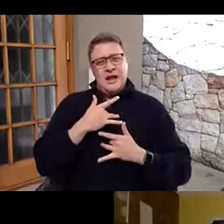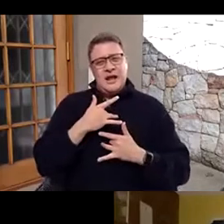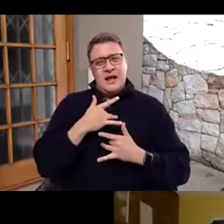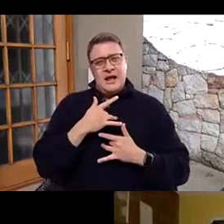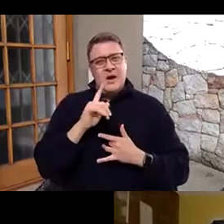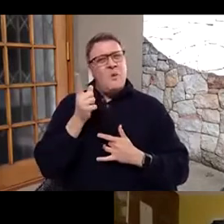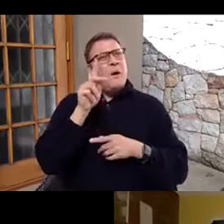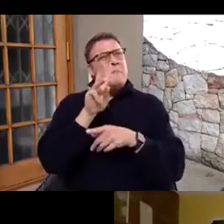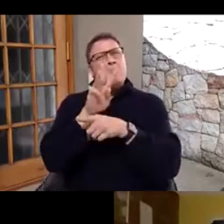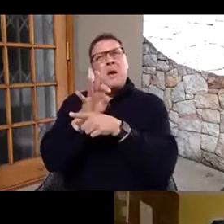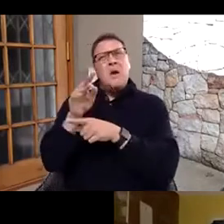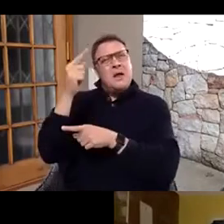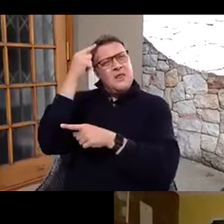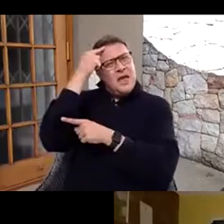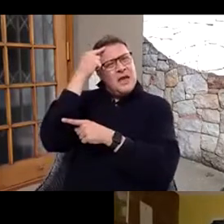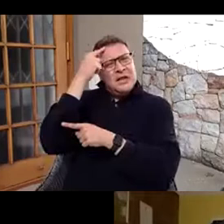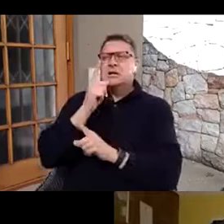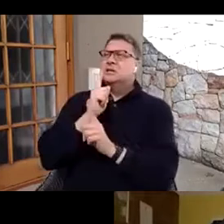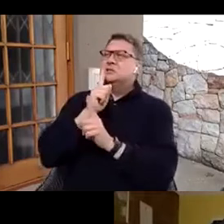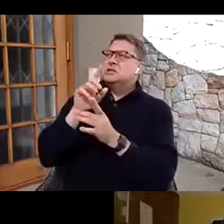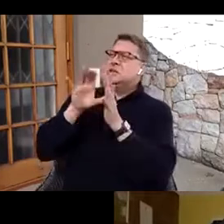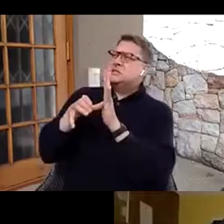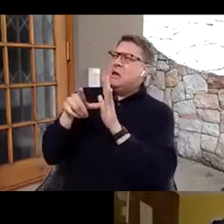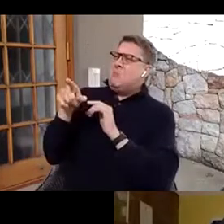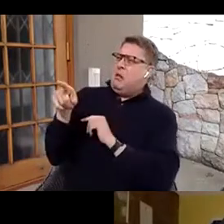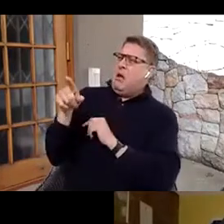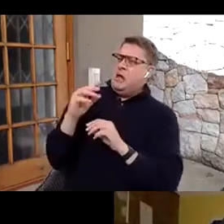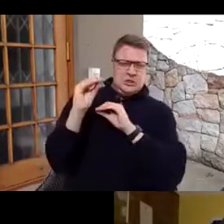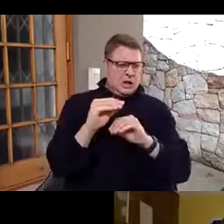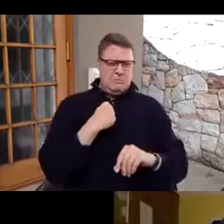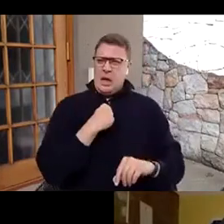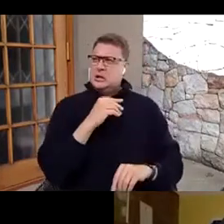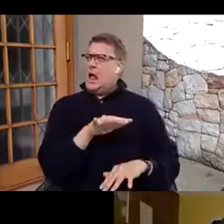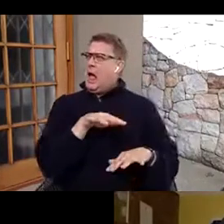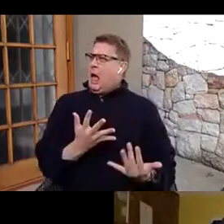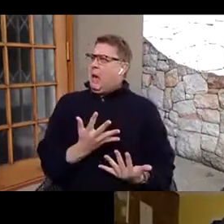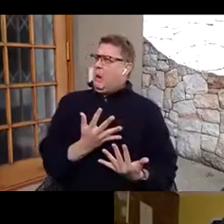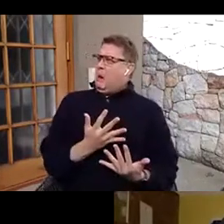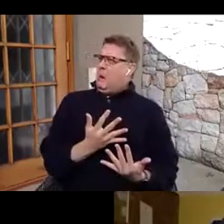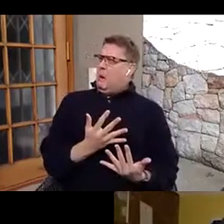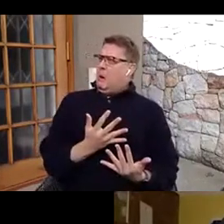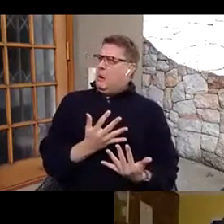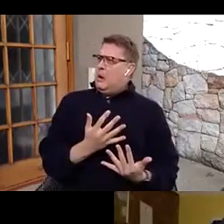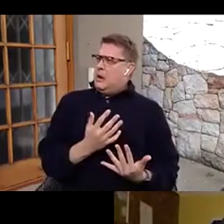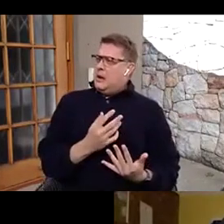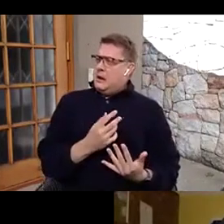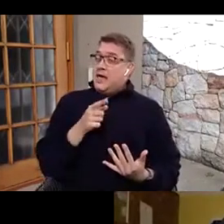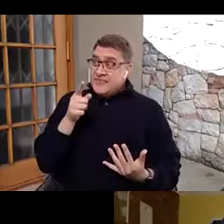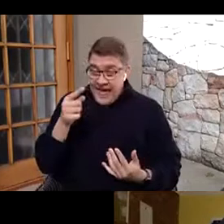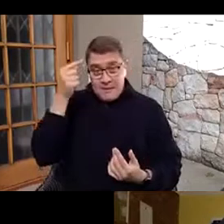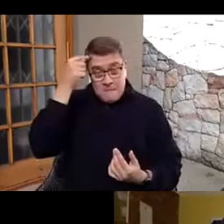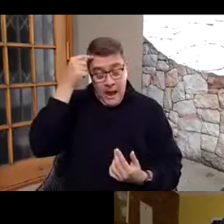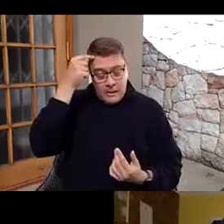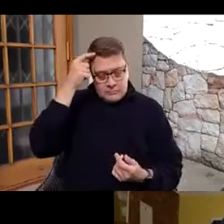parents think? You know, what their teacher is disabled. How is she going to be able to teach my kid that has different needs? And that's exactly where